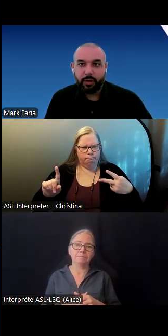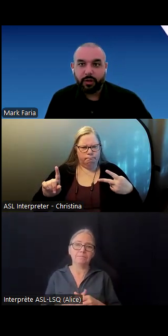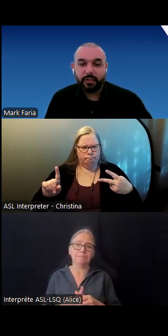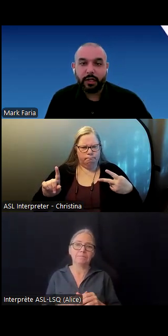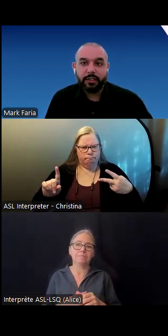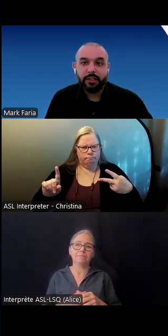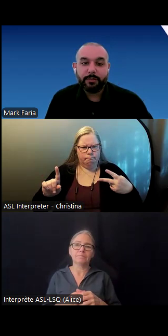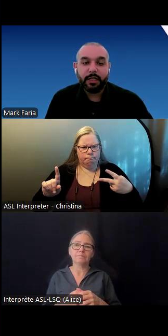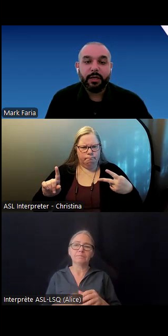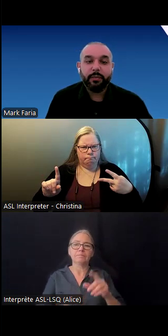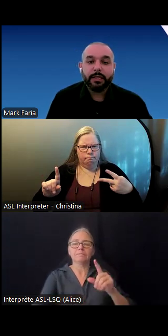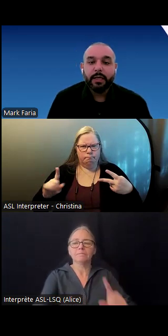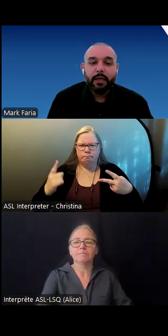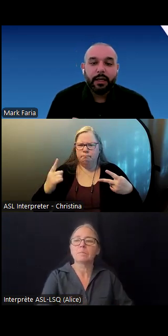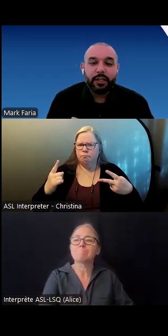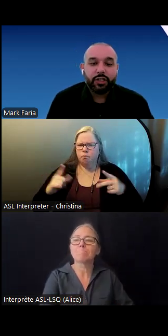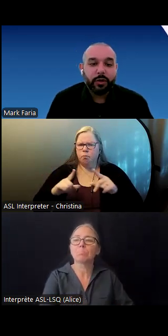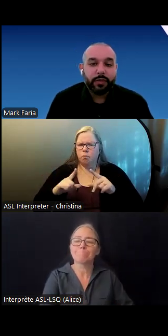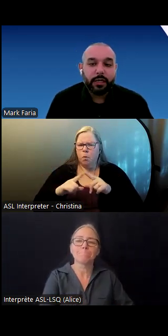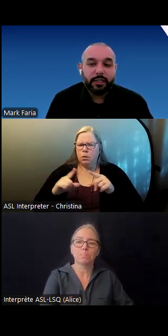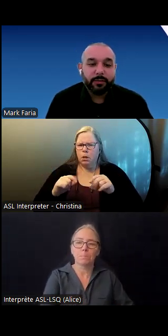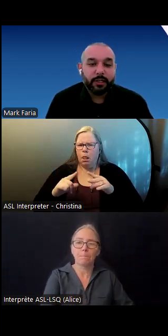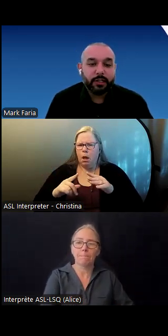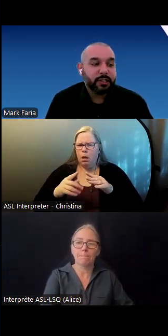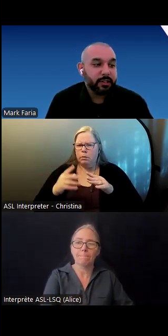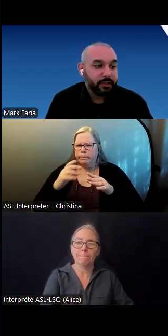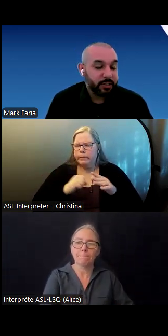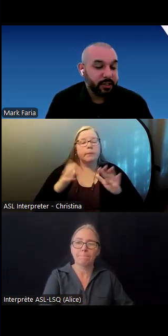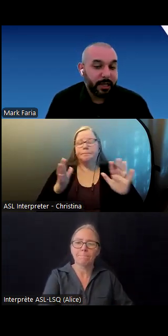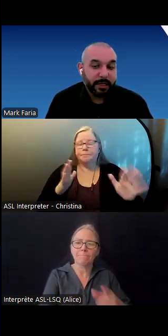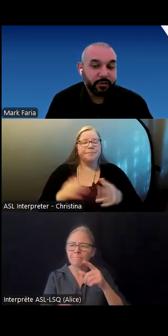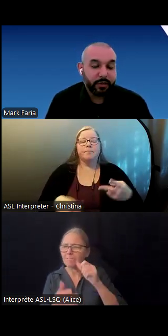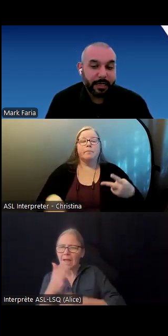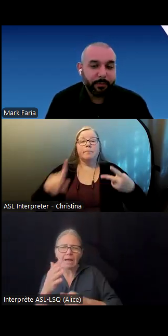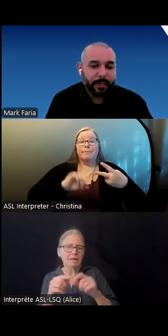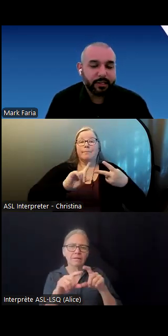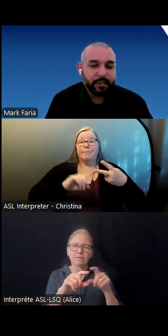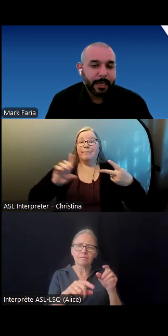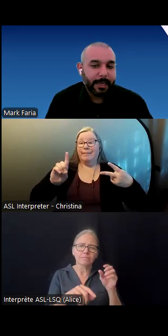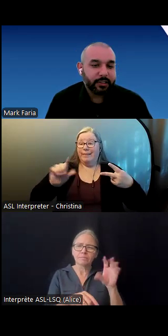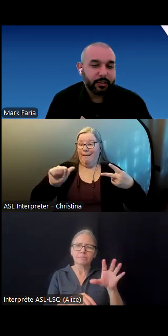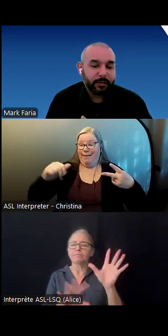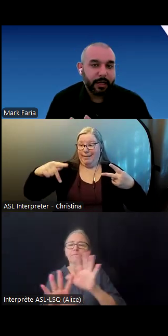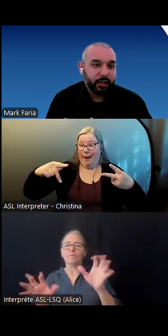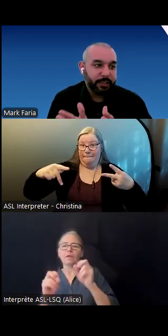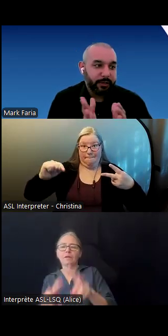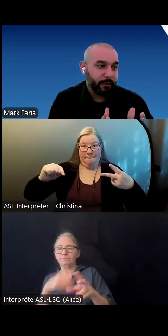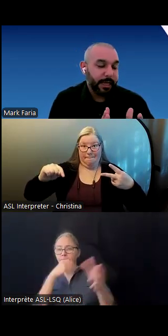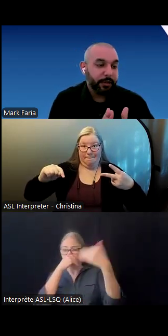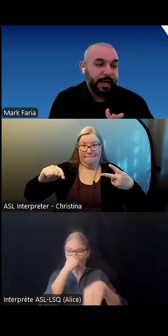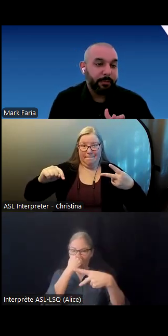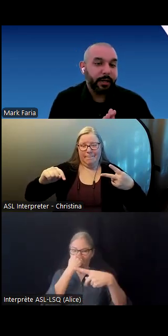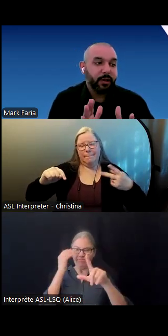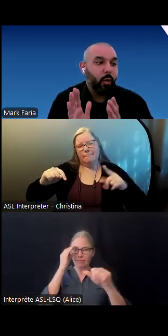Maybe one of the slides got skipped. Anyway, but essentially what the Disability Assistance Payment is, or the DAP, is it's a little bit different